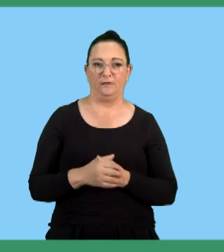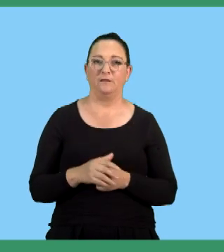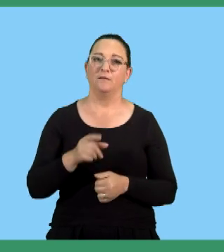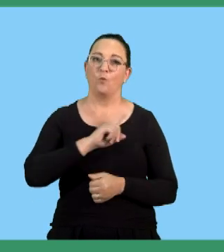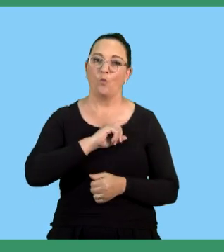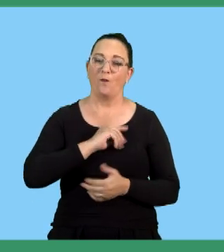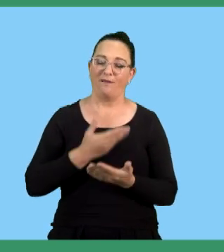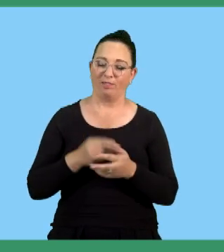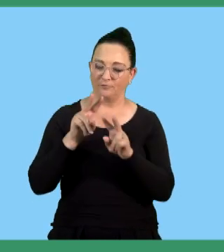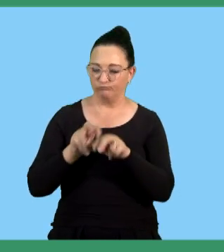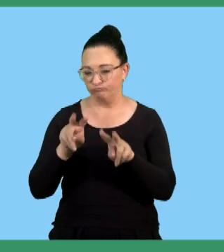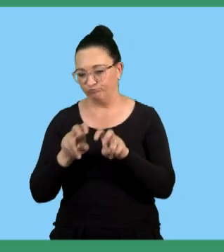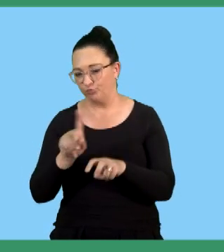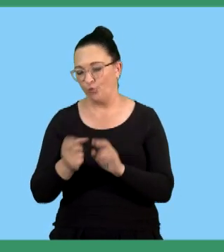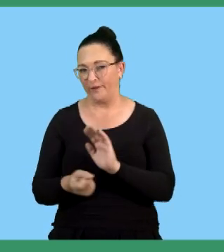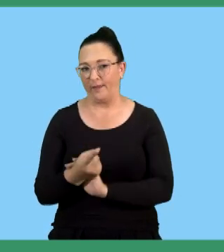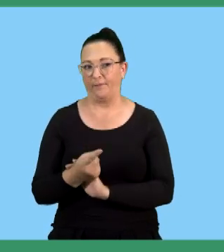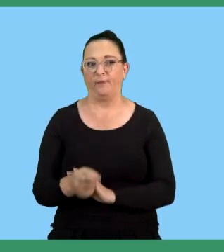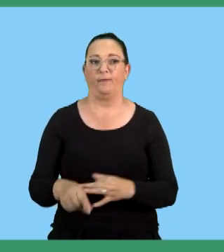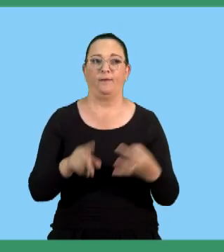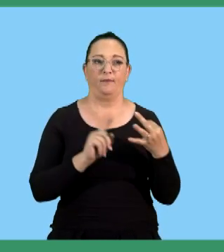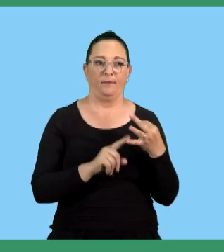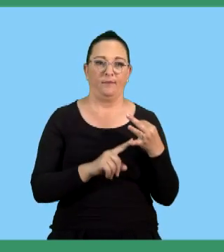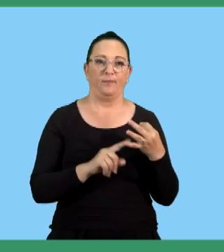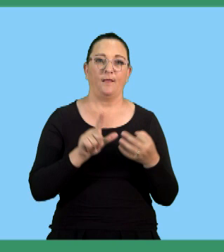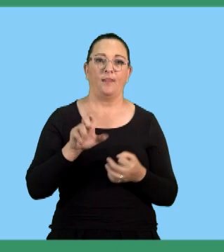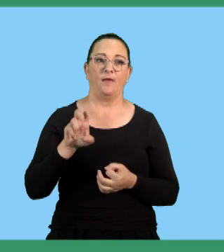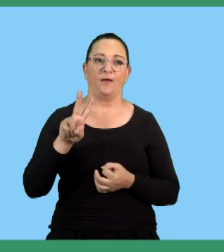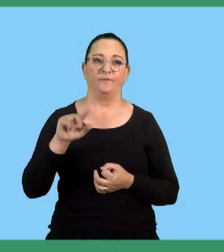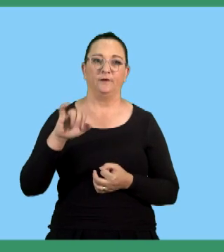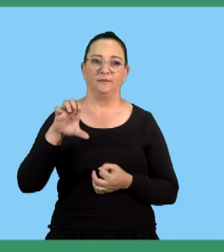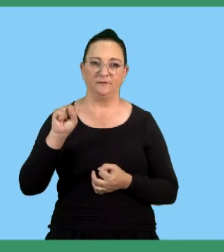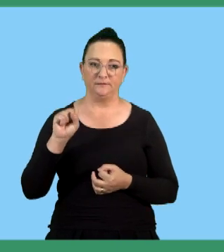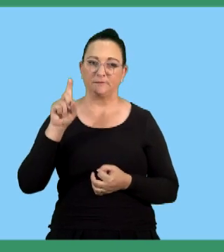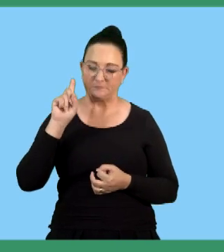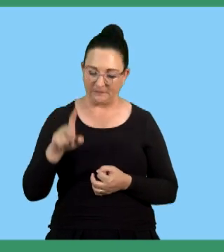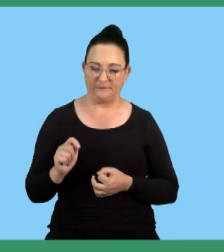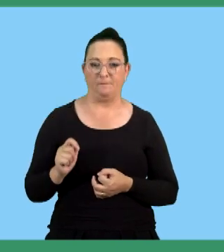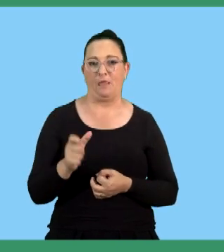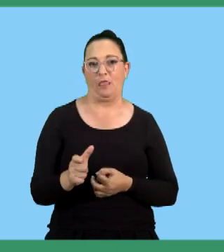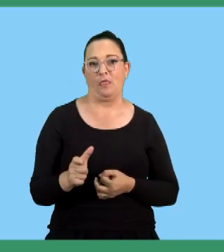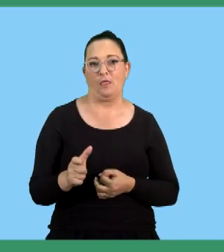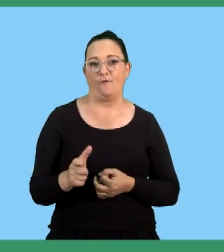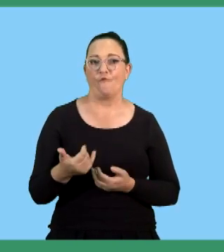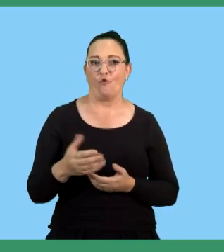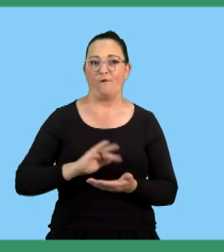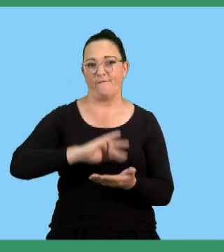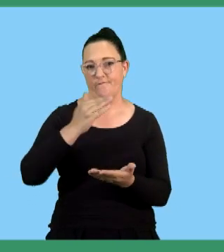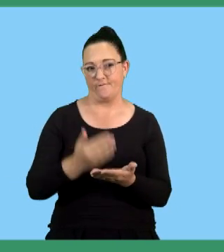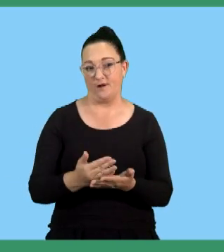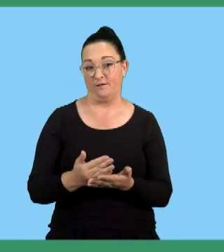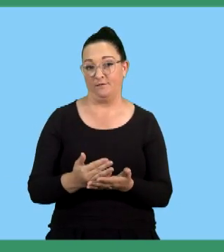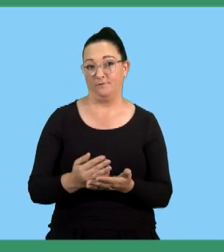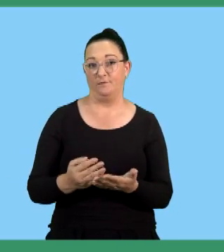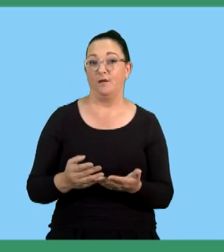thorough investigations can take place. Then lastly, levies must be paid to the compensation fund.